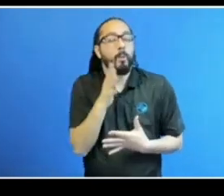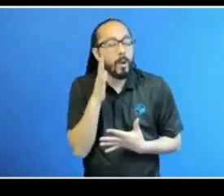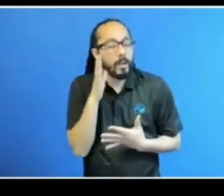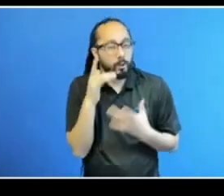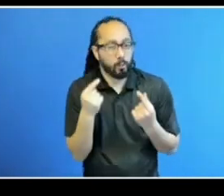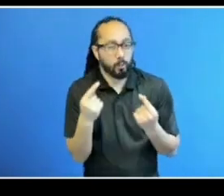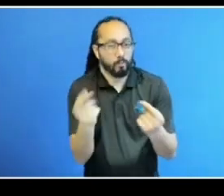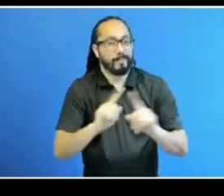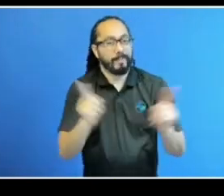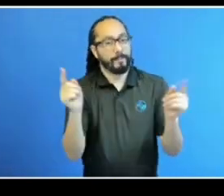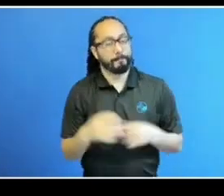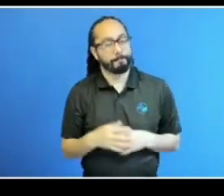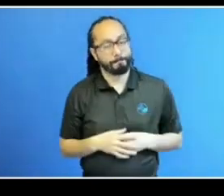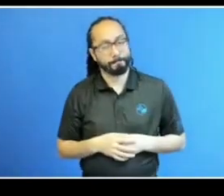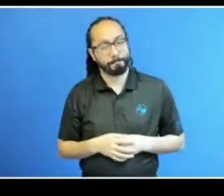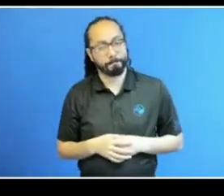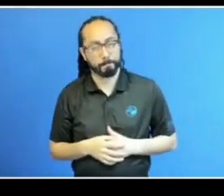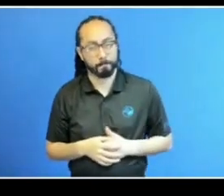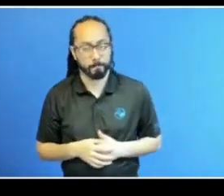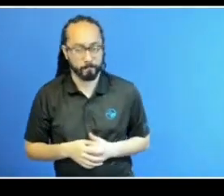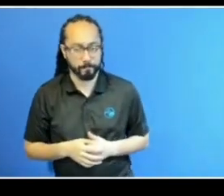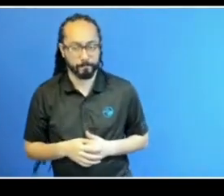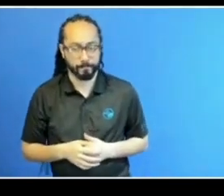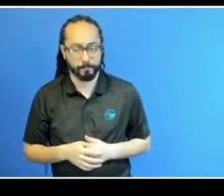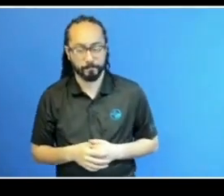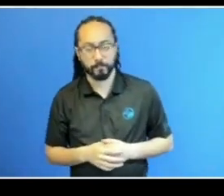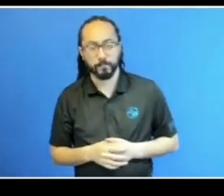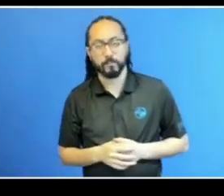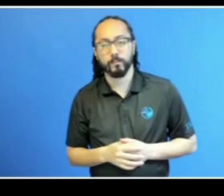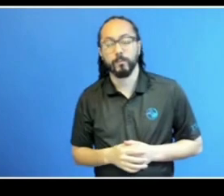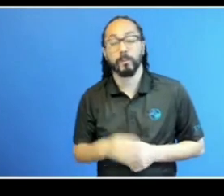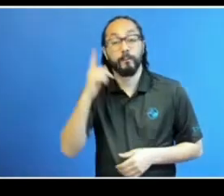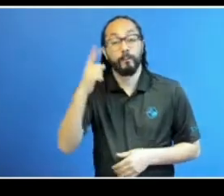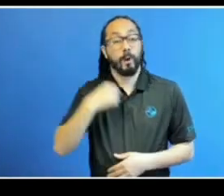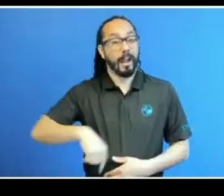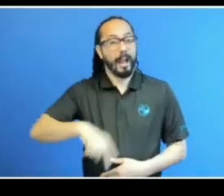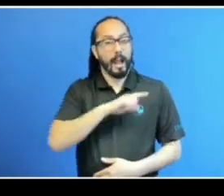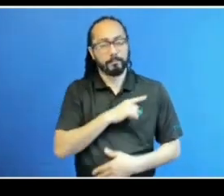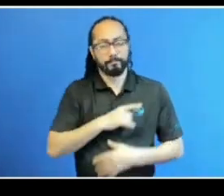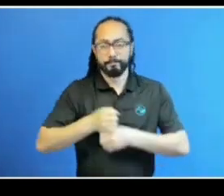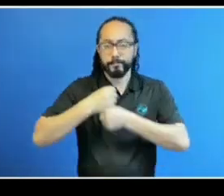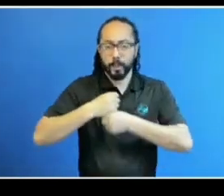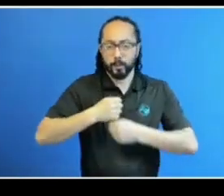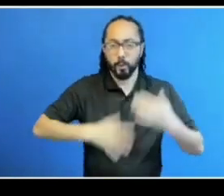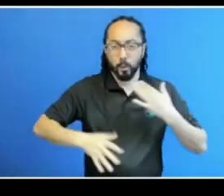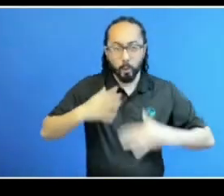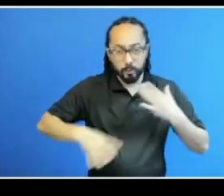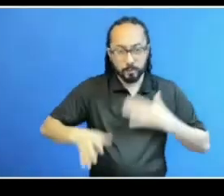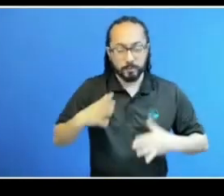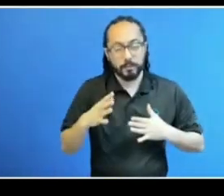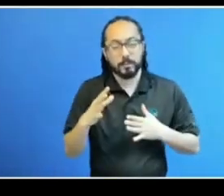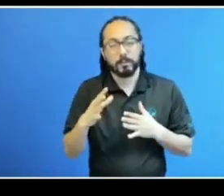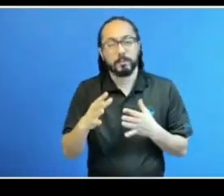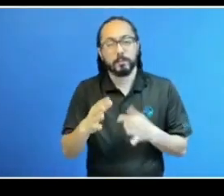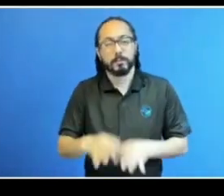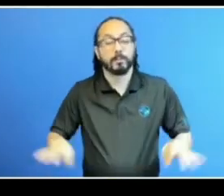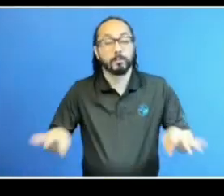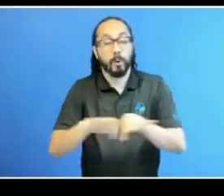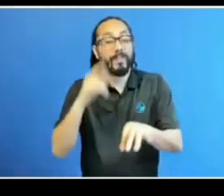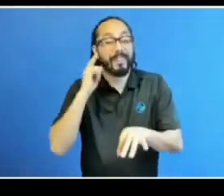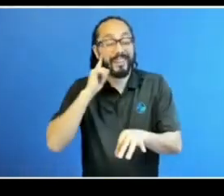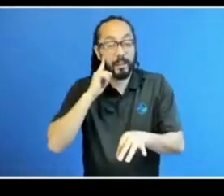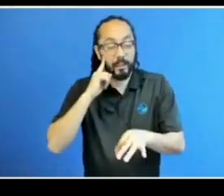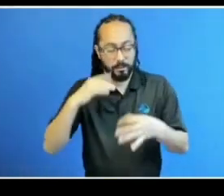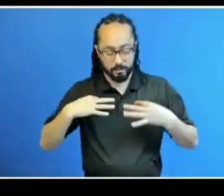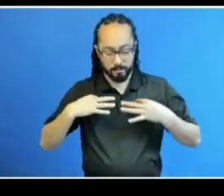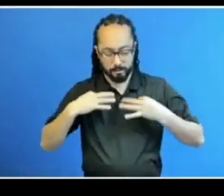So for us to be producing clothing, it's very important to consider where the clothing come